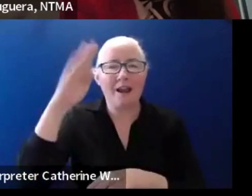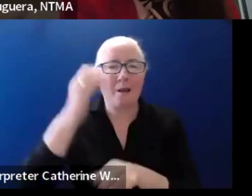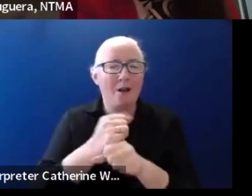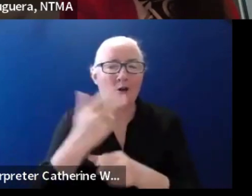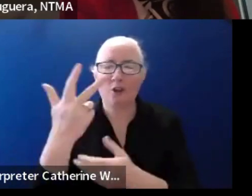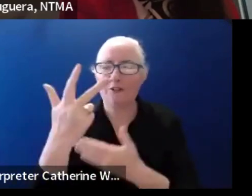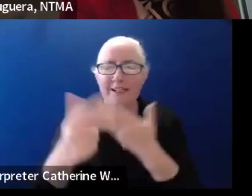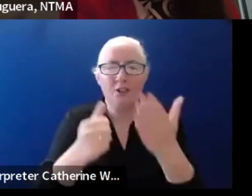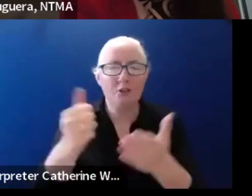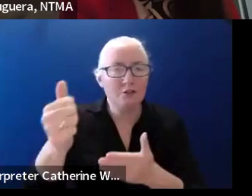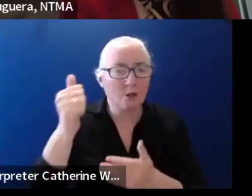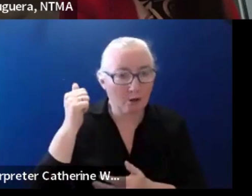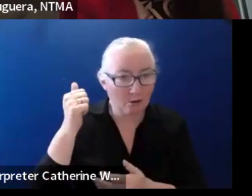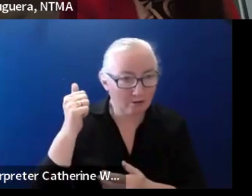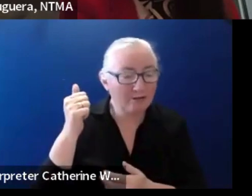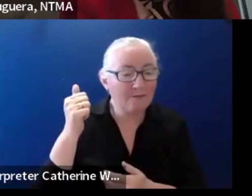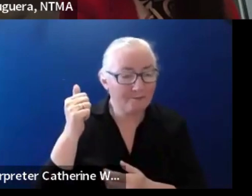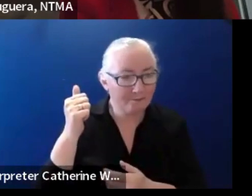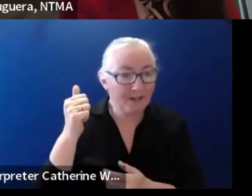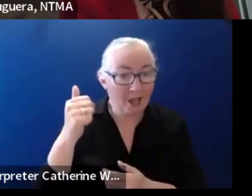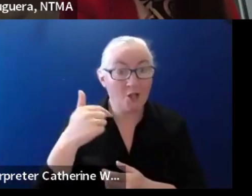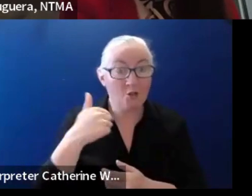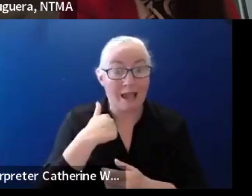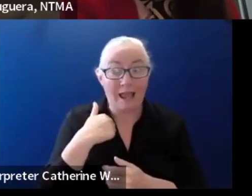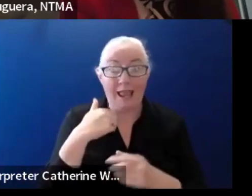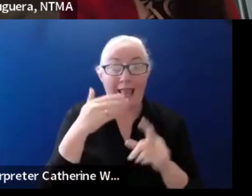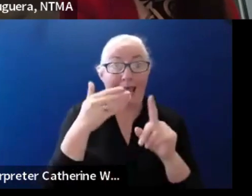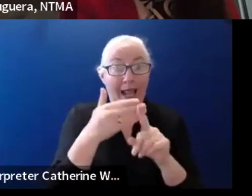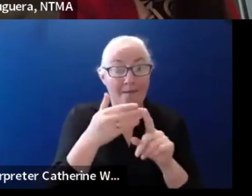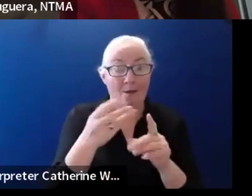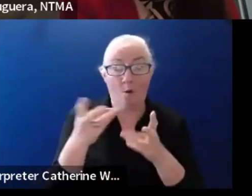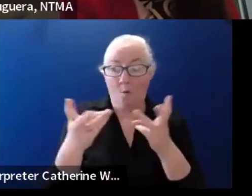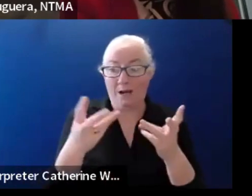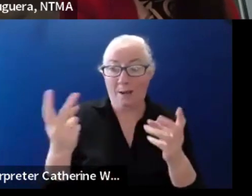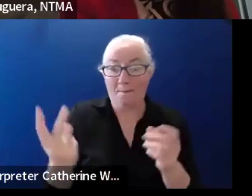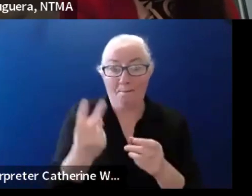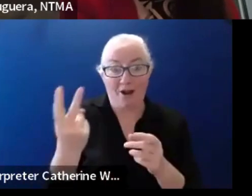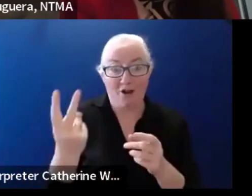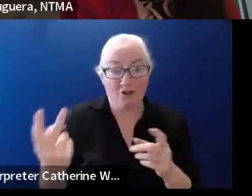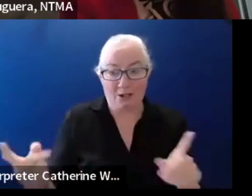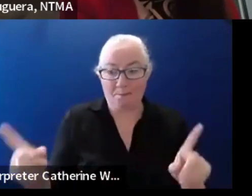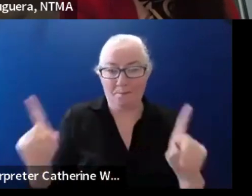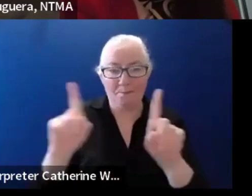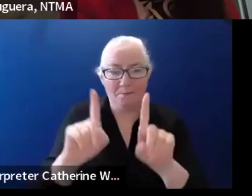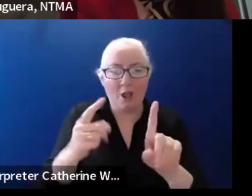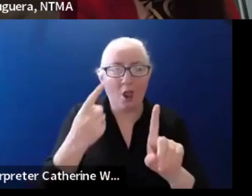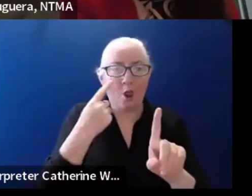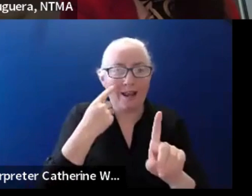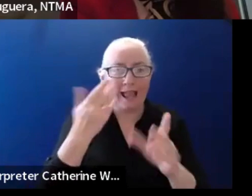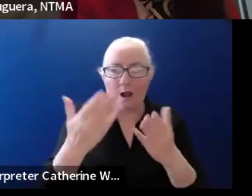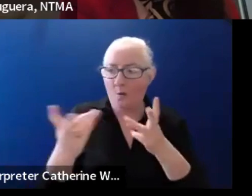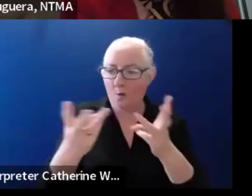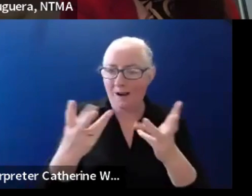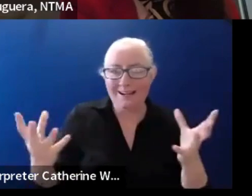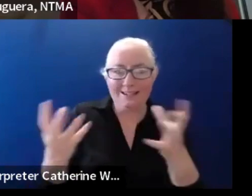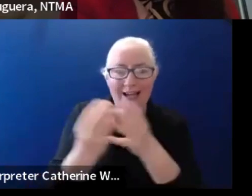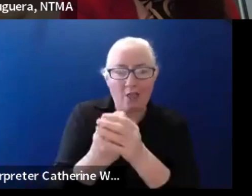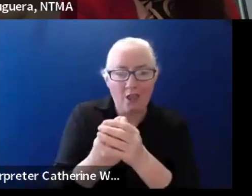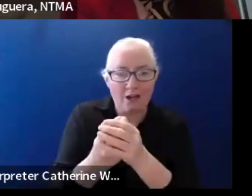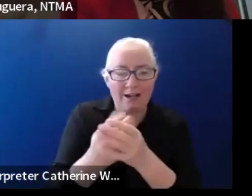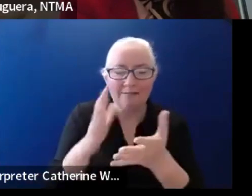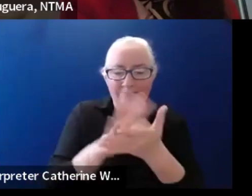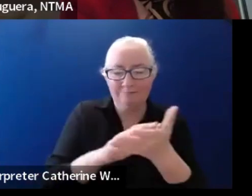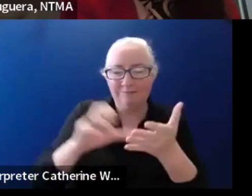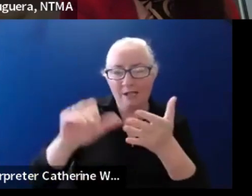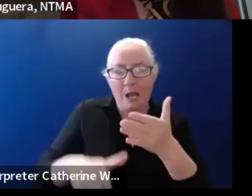at this stage. And our intention to kind of work in partnership was to look at how we could work together to remove